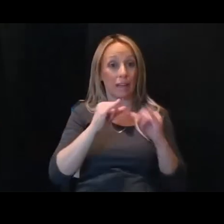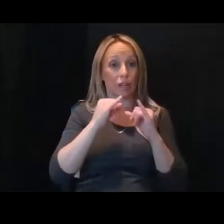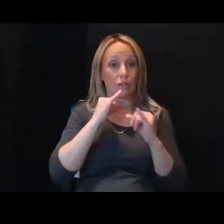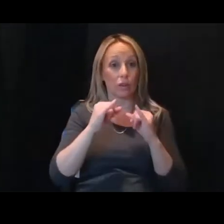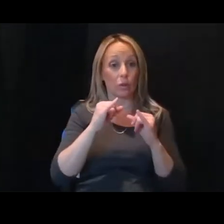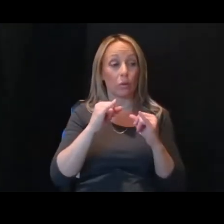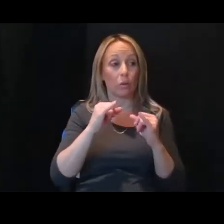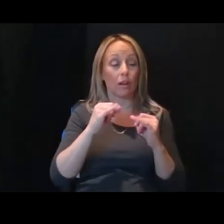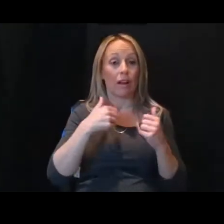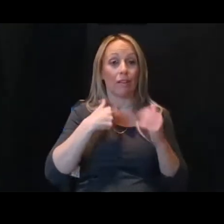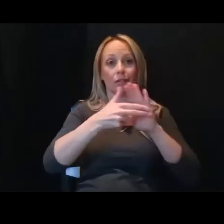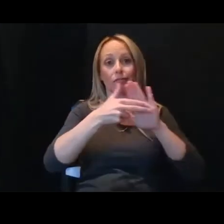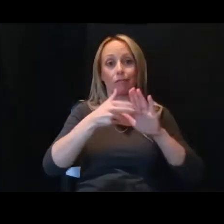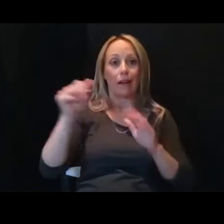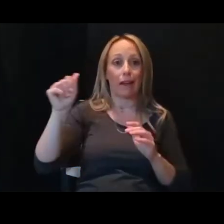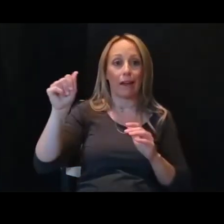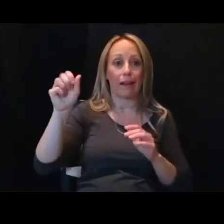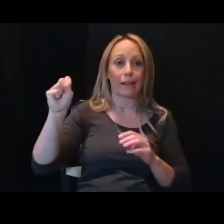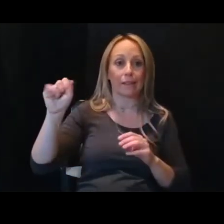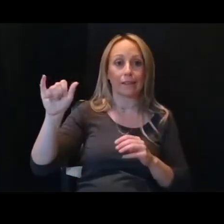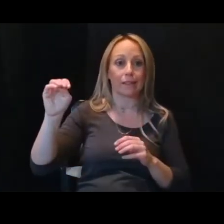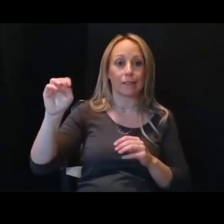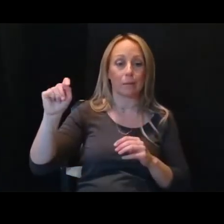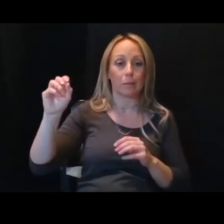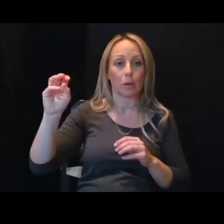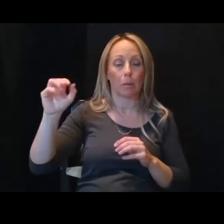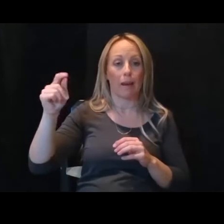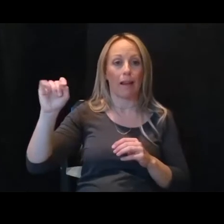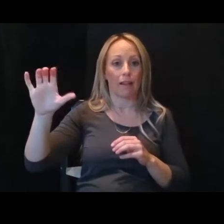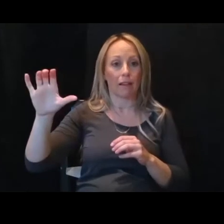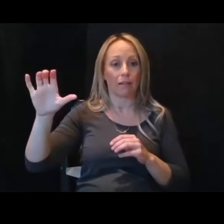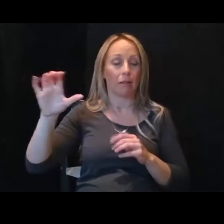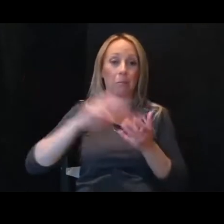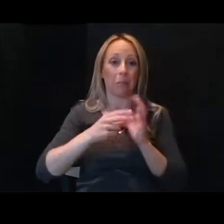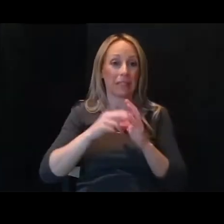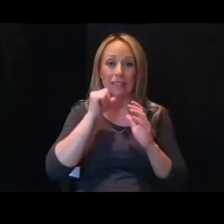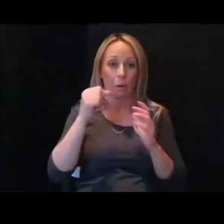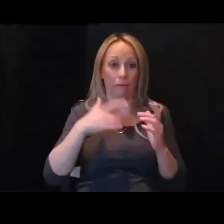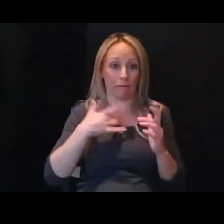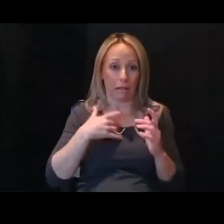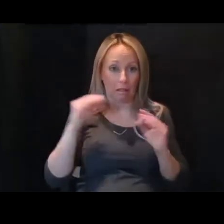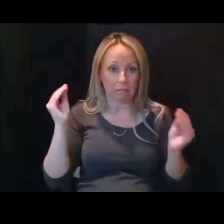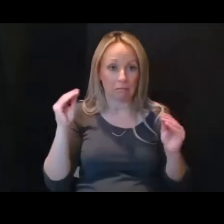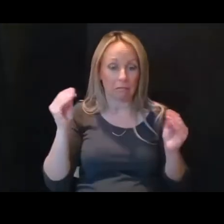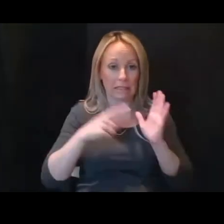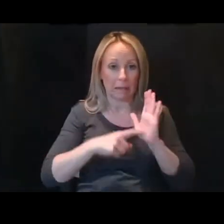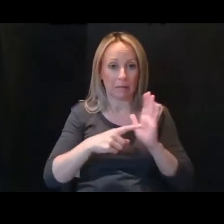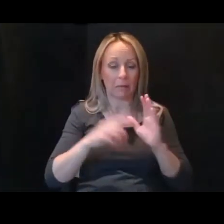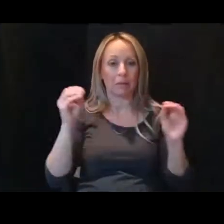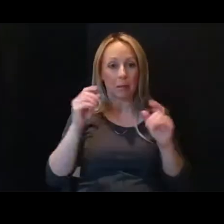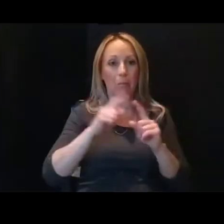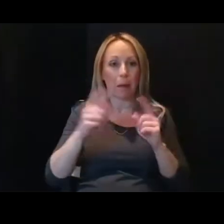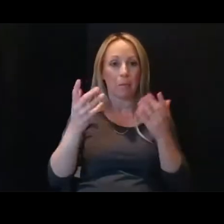feel fine and they may have only gotten tested because they were exposed. We know COVID-19 is in our